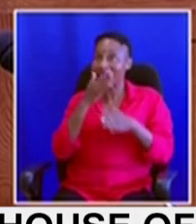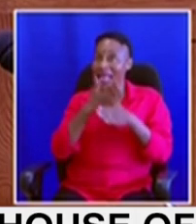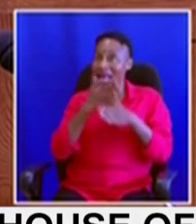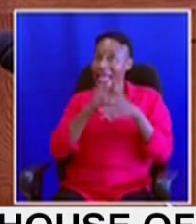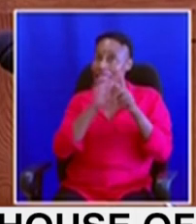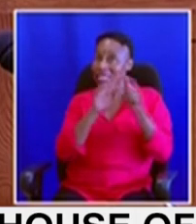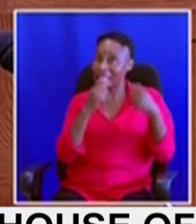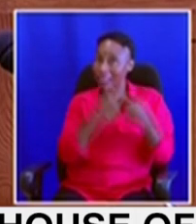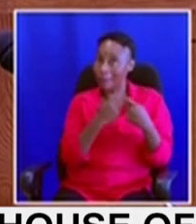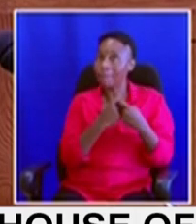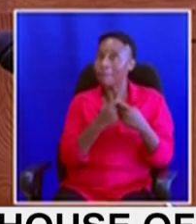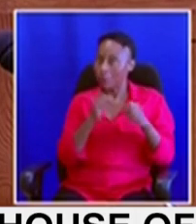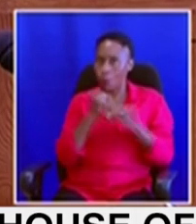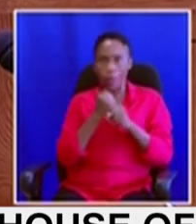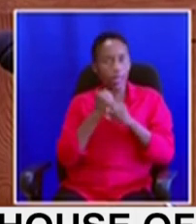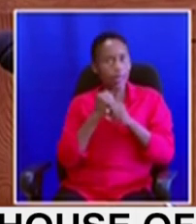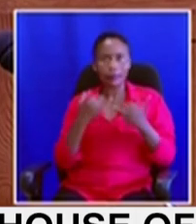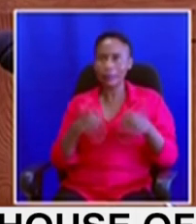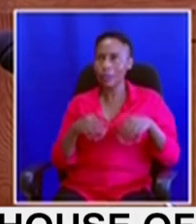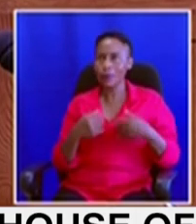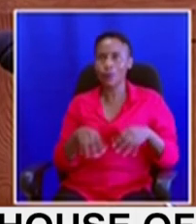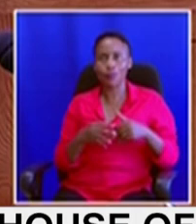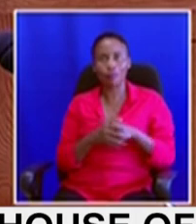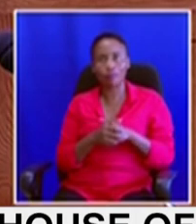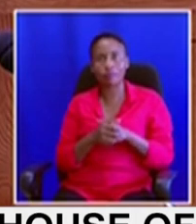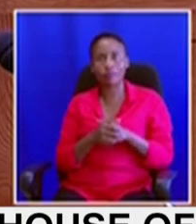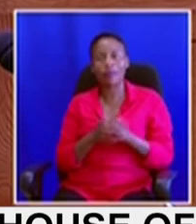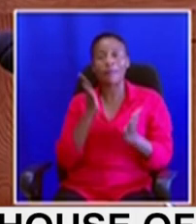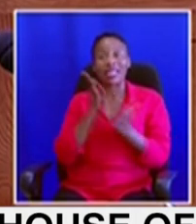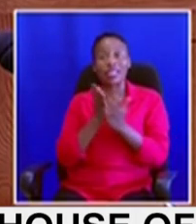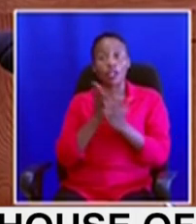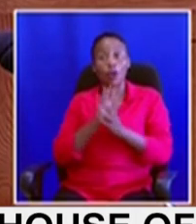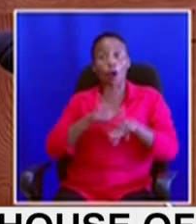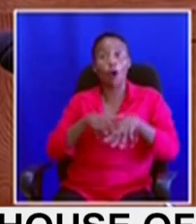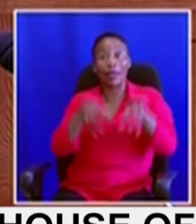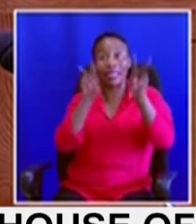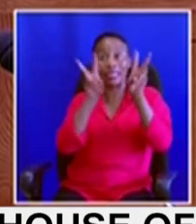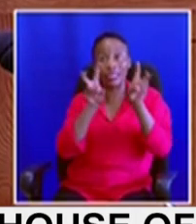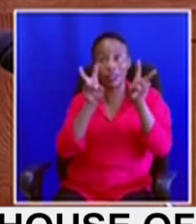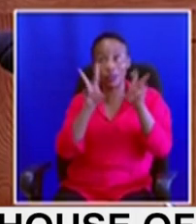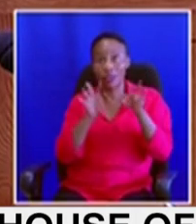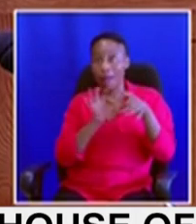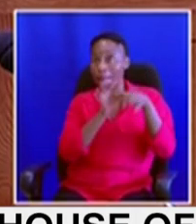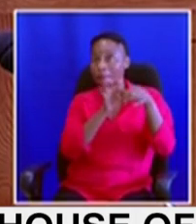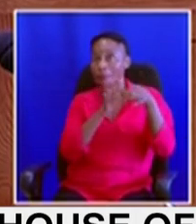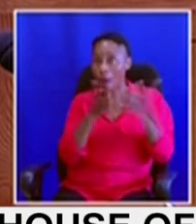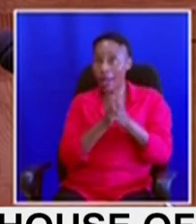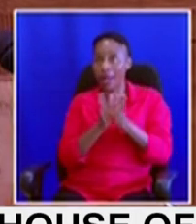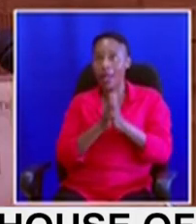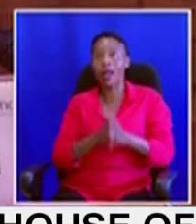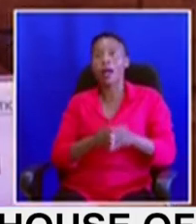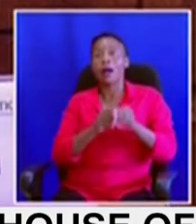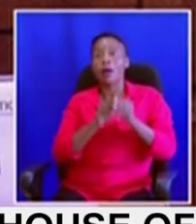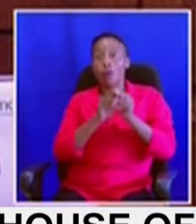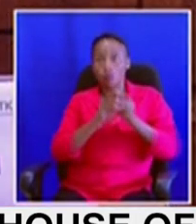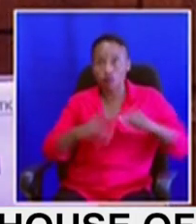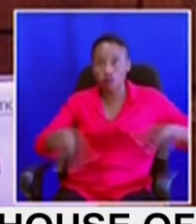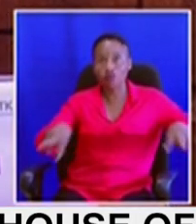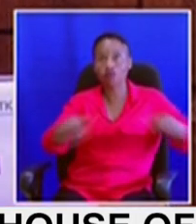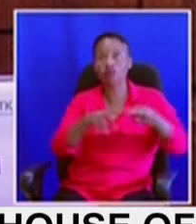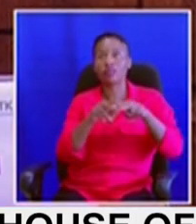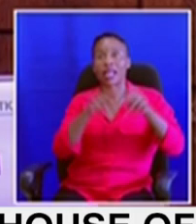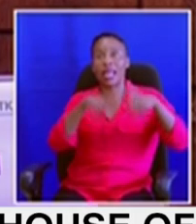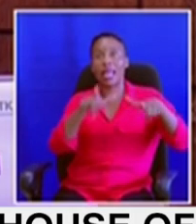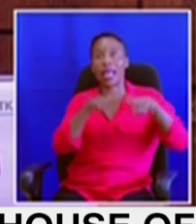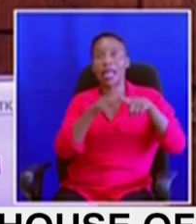is gaining momentum, particularly on issues relating to communal land policy,